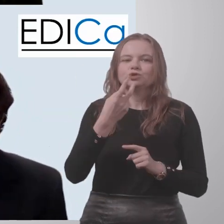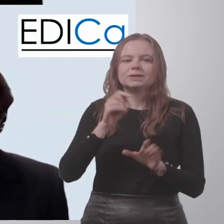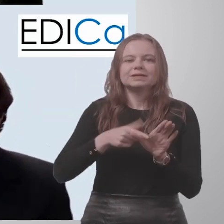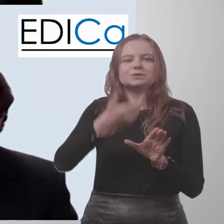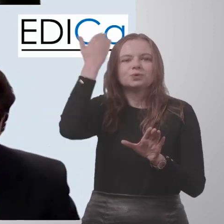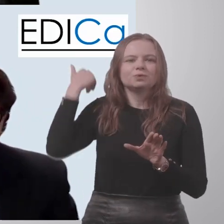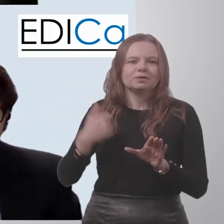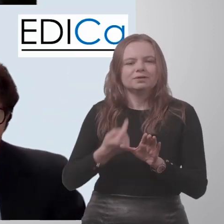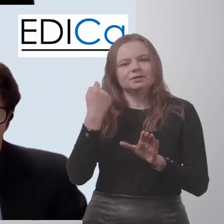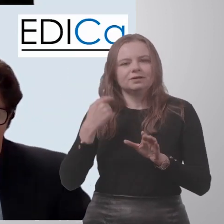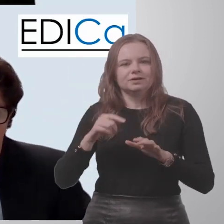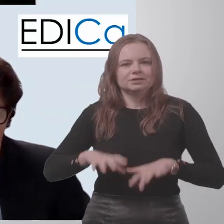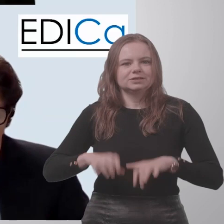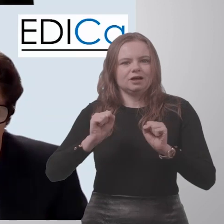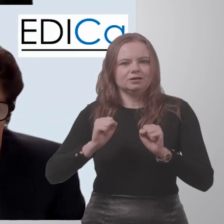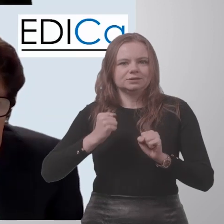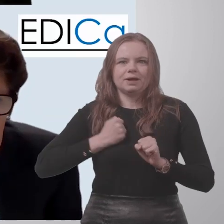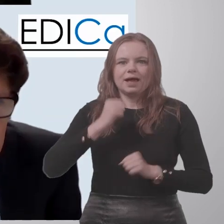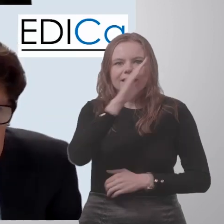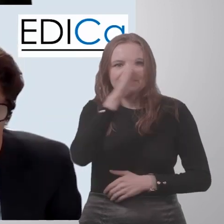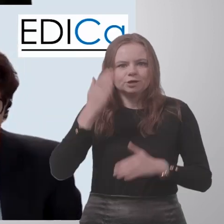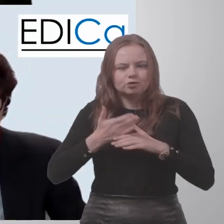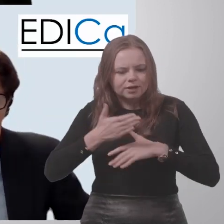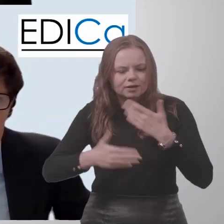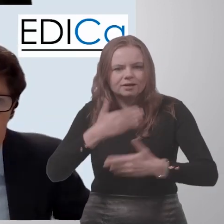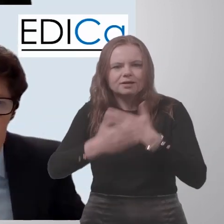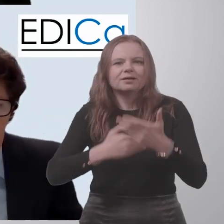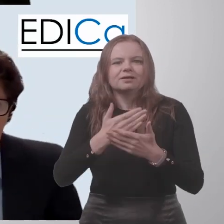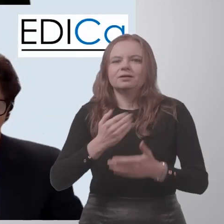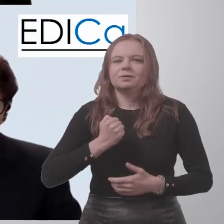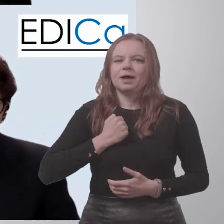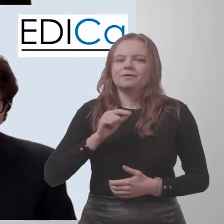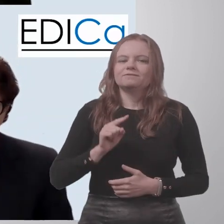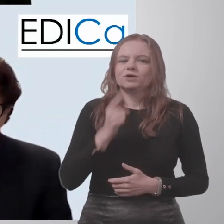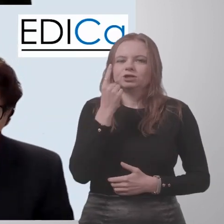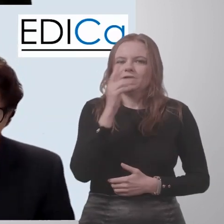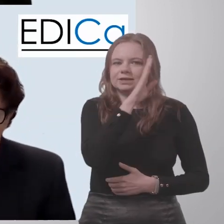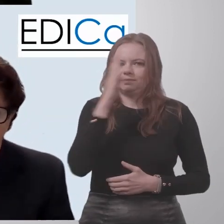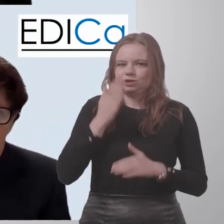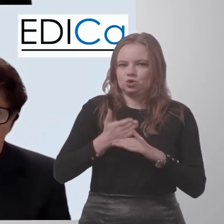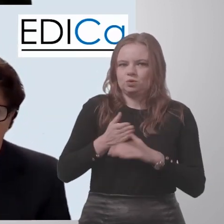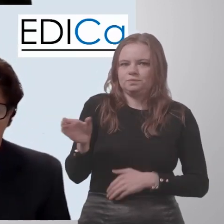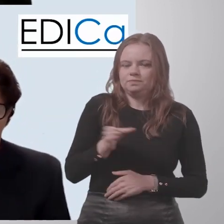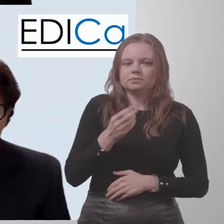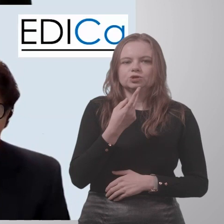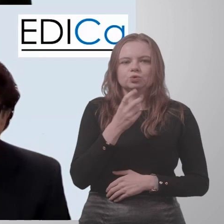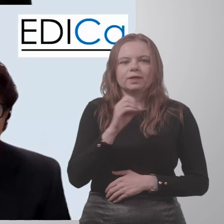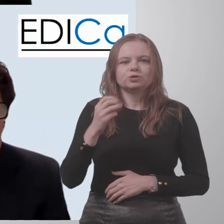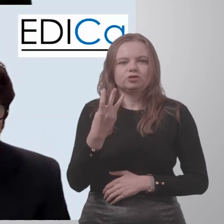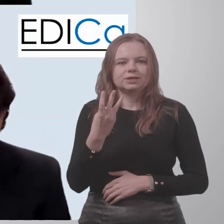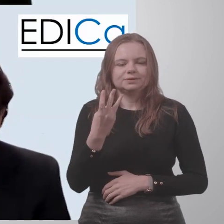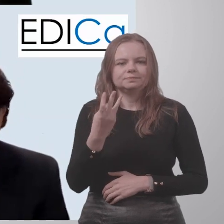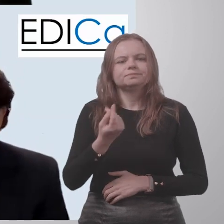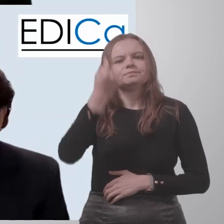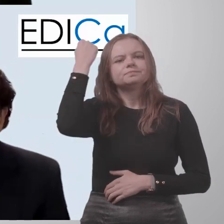it was that I first started on my academic path, with my first academic post around 2003, I honestly